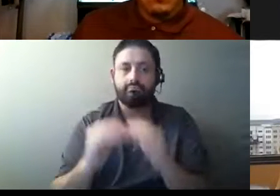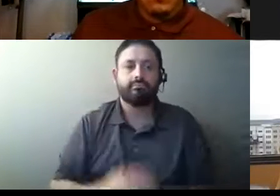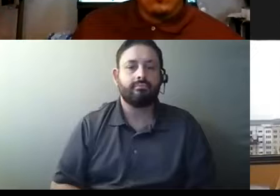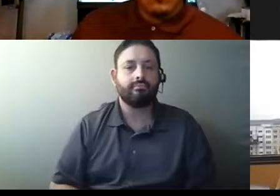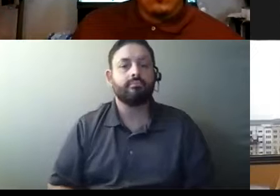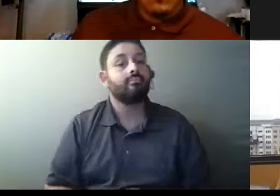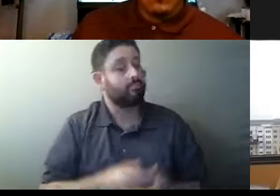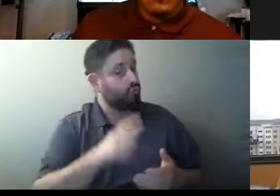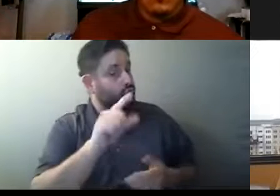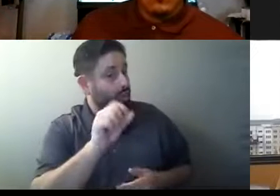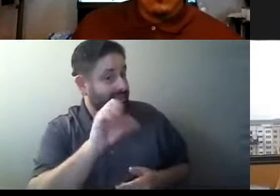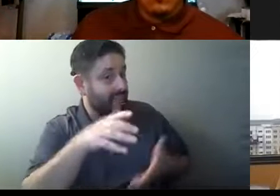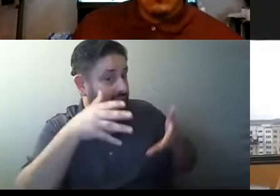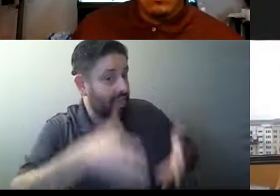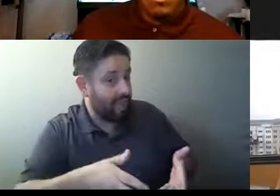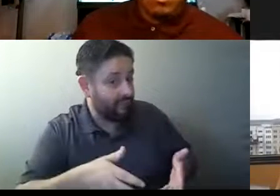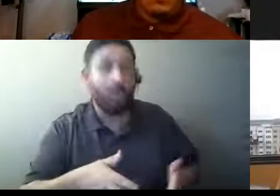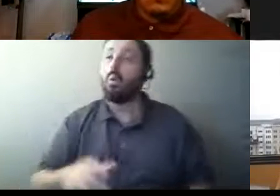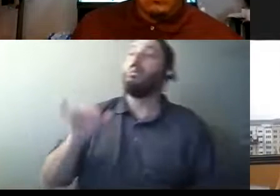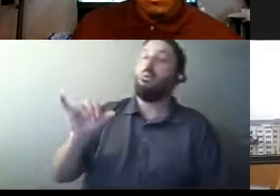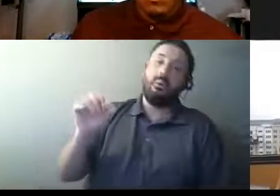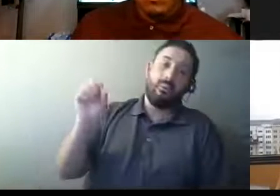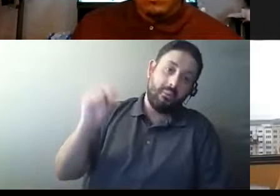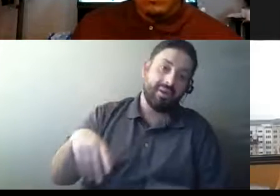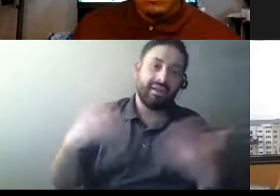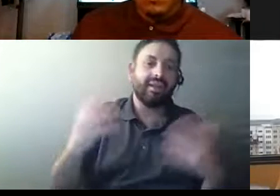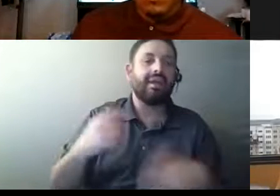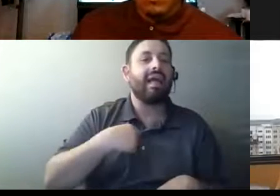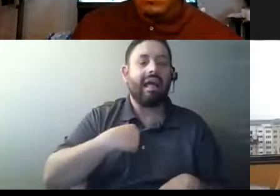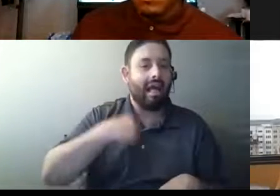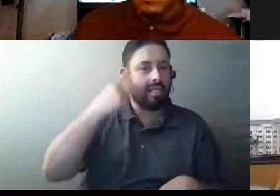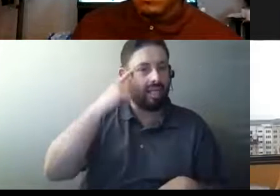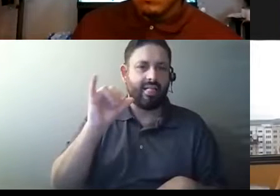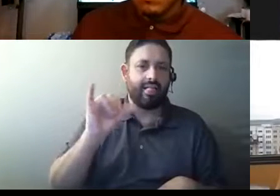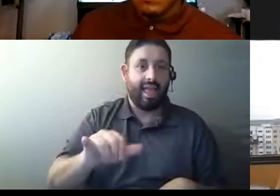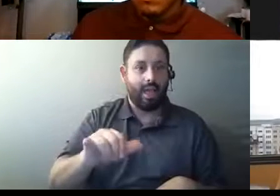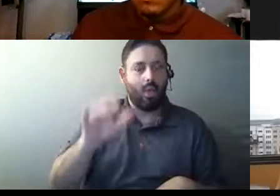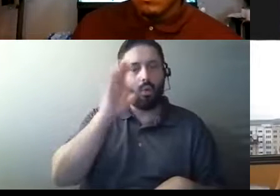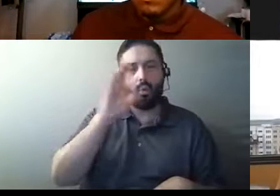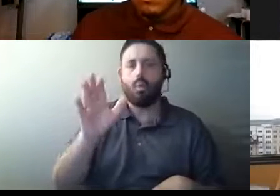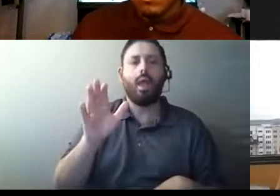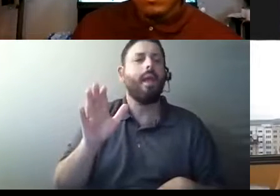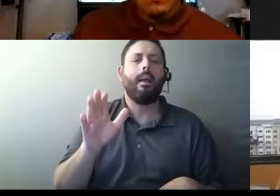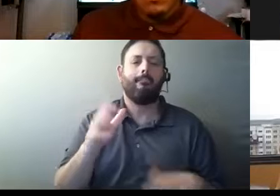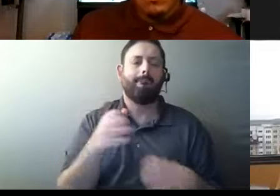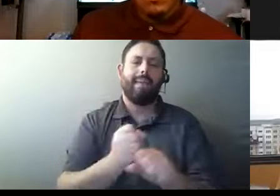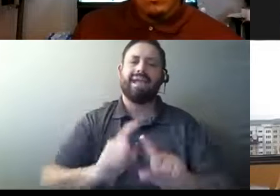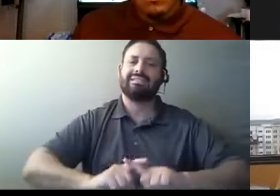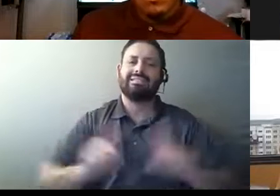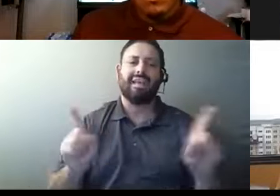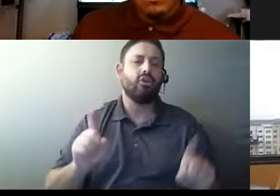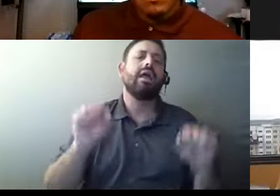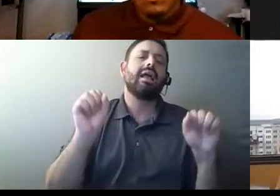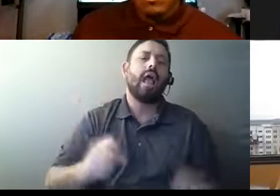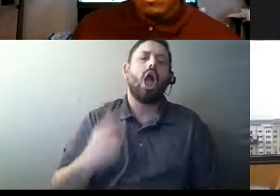You have 20 seconds. Oh, okay. I just think that that's going to bring a difference to the table, because we can always talk